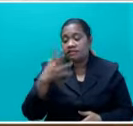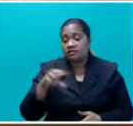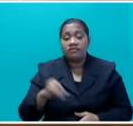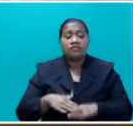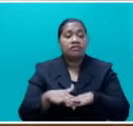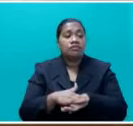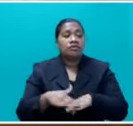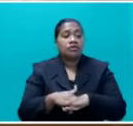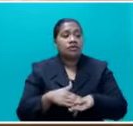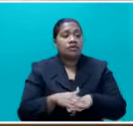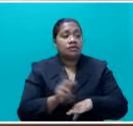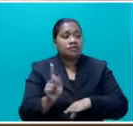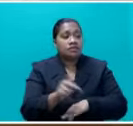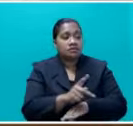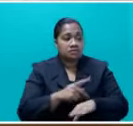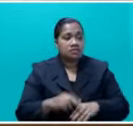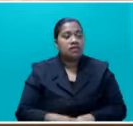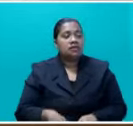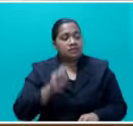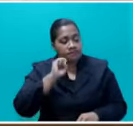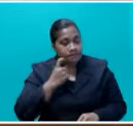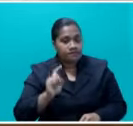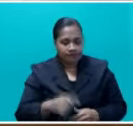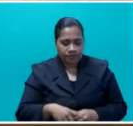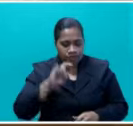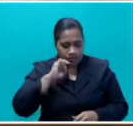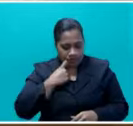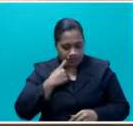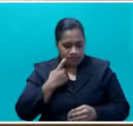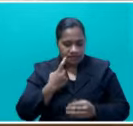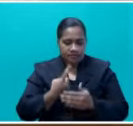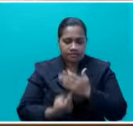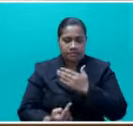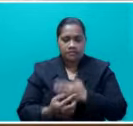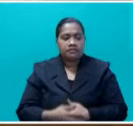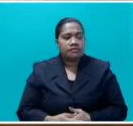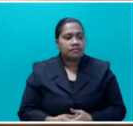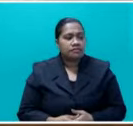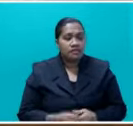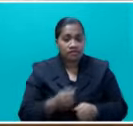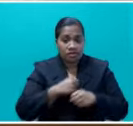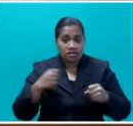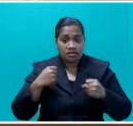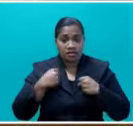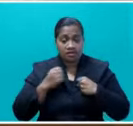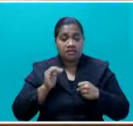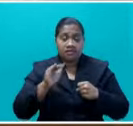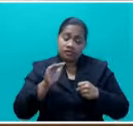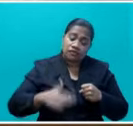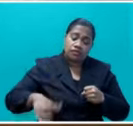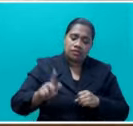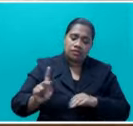Pacific continent will personify our ambitions for a sustainable and inclusive future for all Pacific people, where no